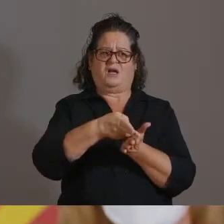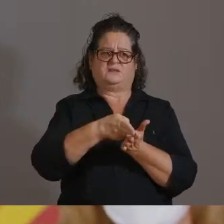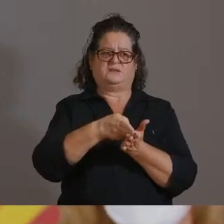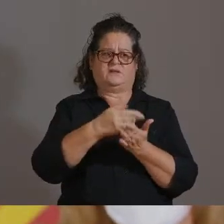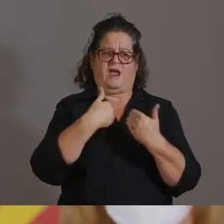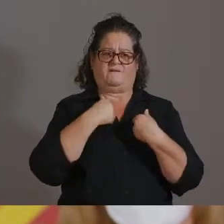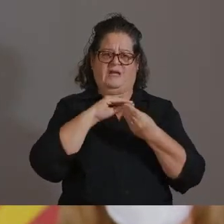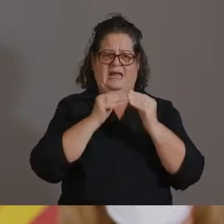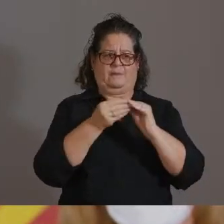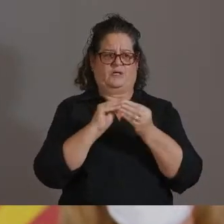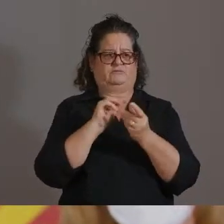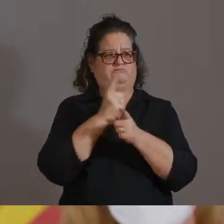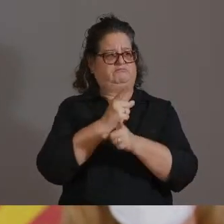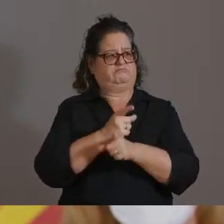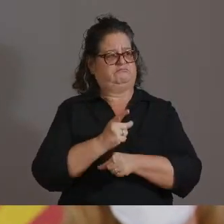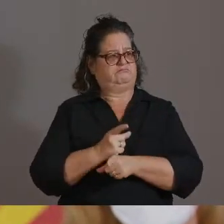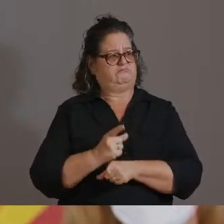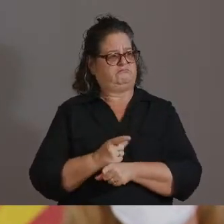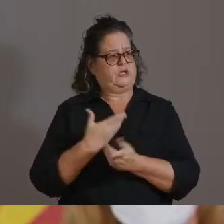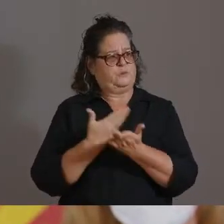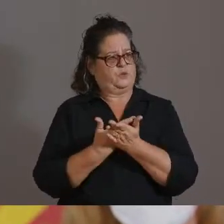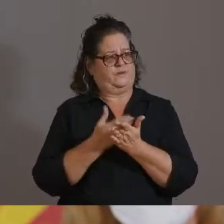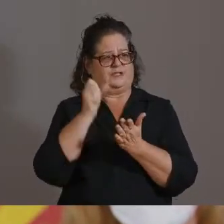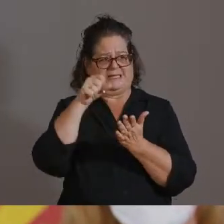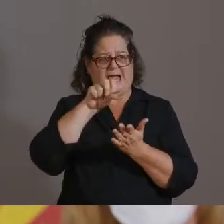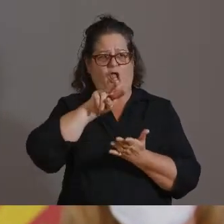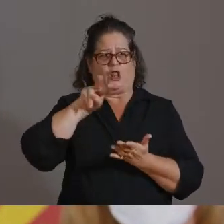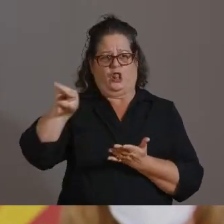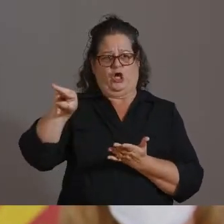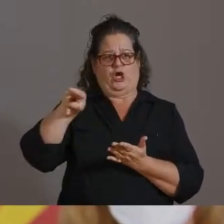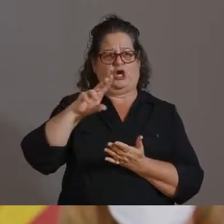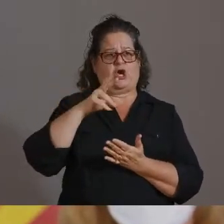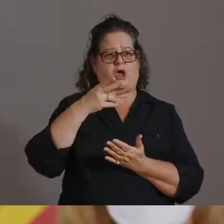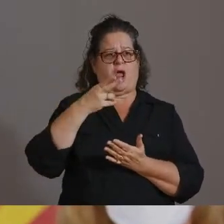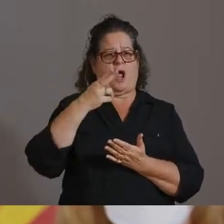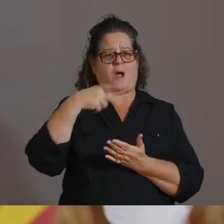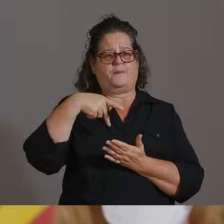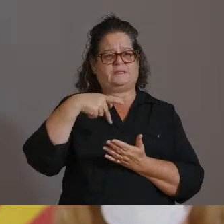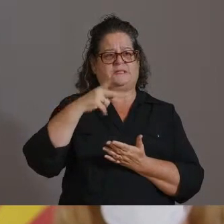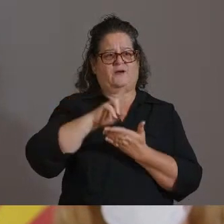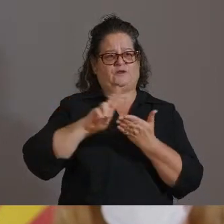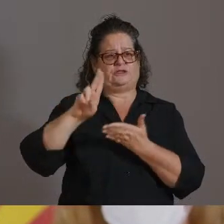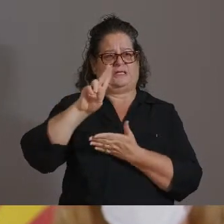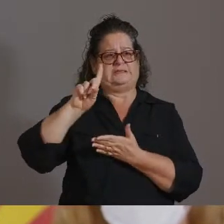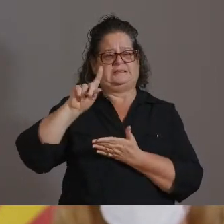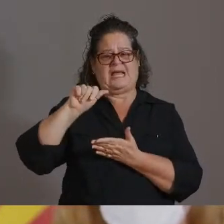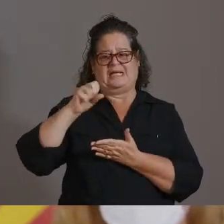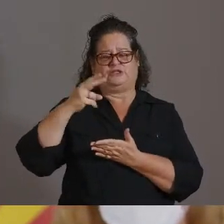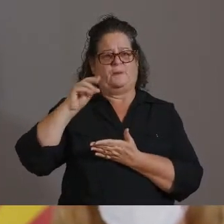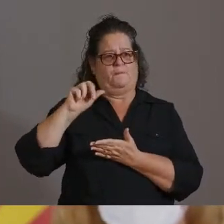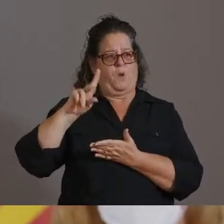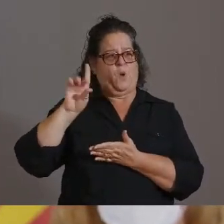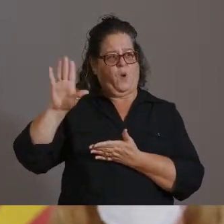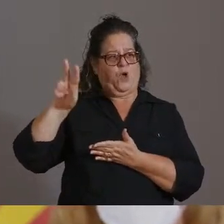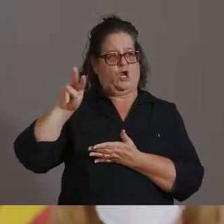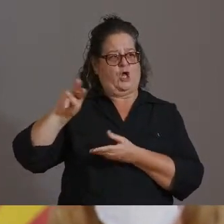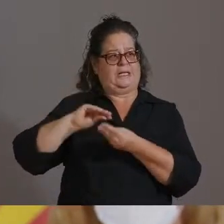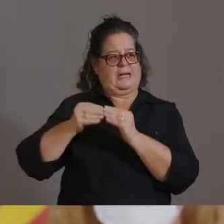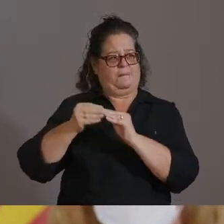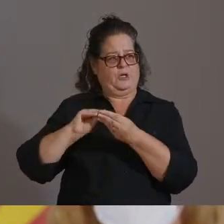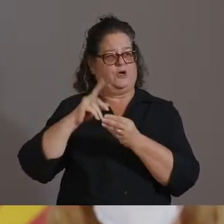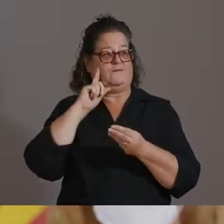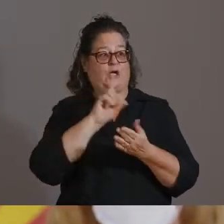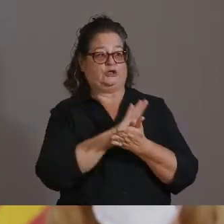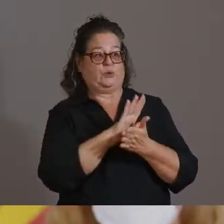specific information. In terms of schools, that information will be available by county, of course. It will also be